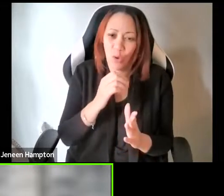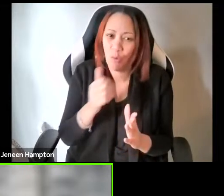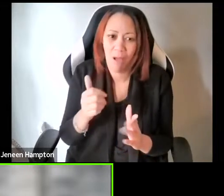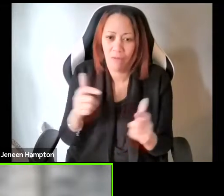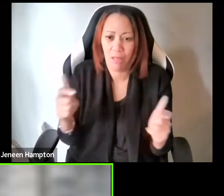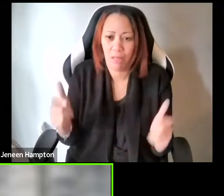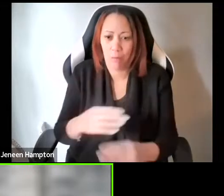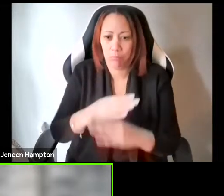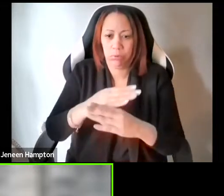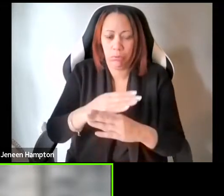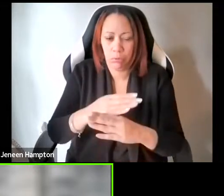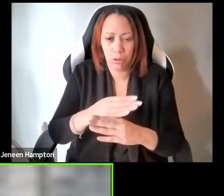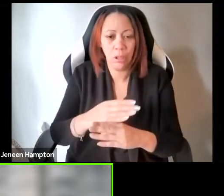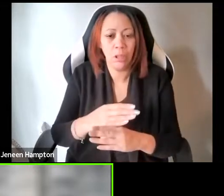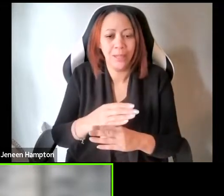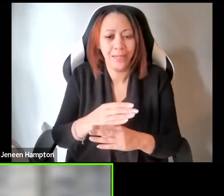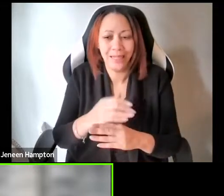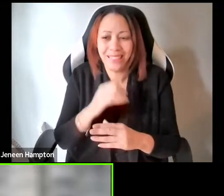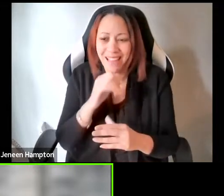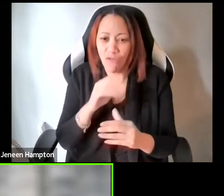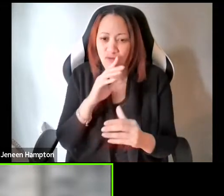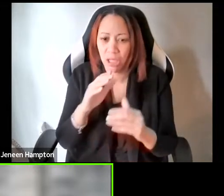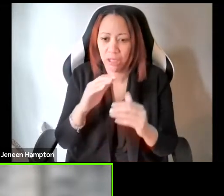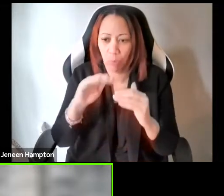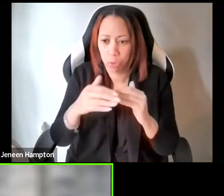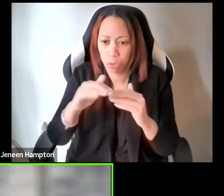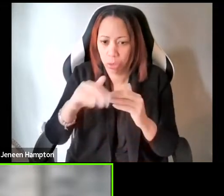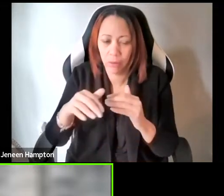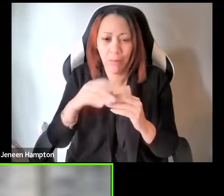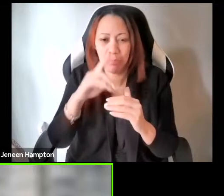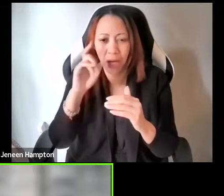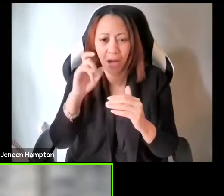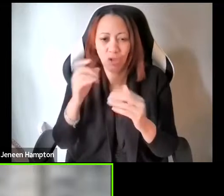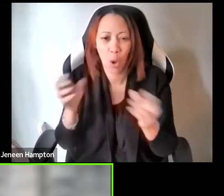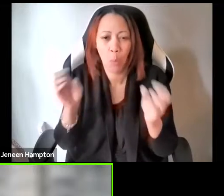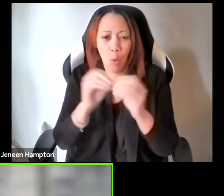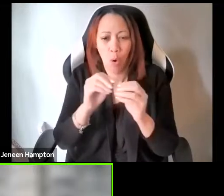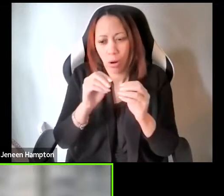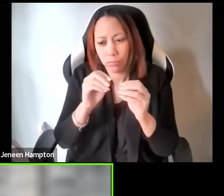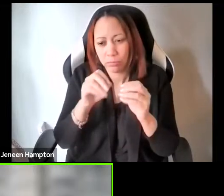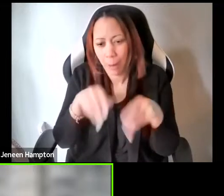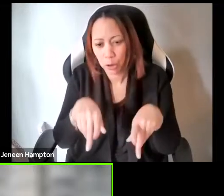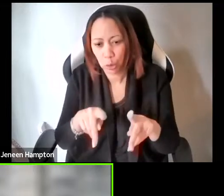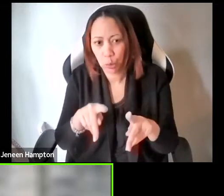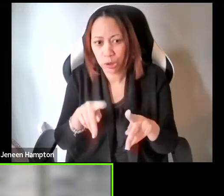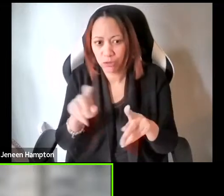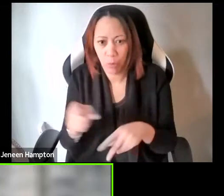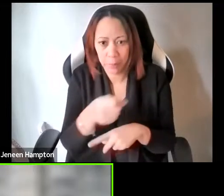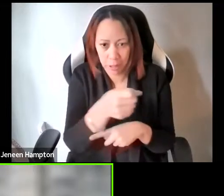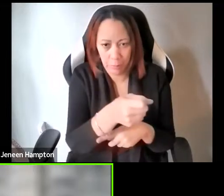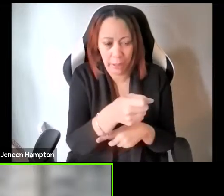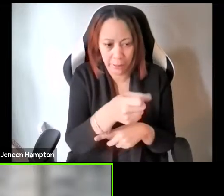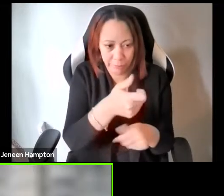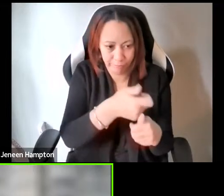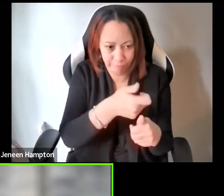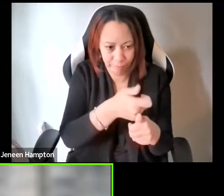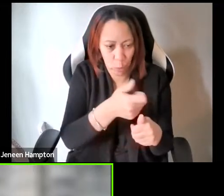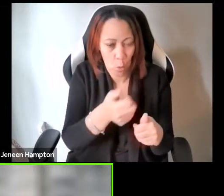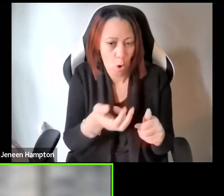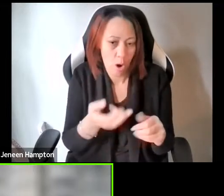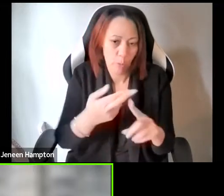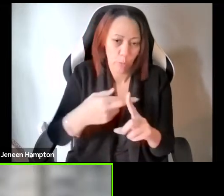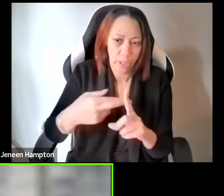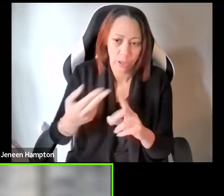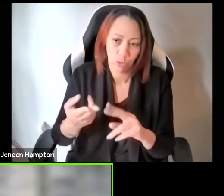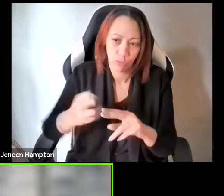to be less stable because there are more opportunities for them to be displaced, or rents get raised,